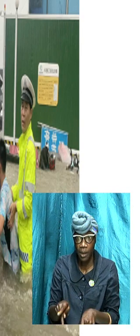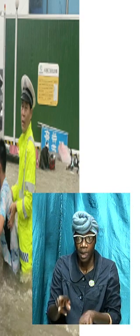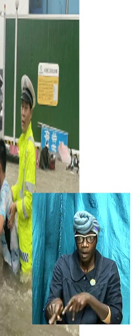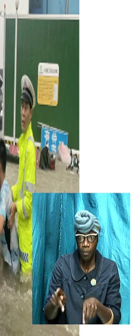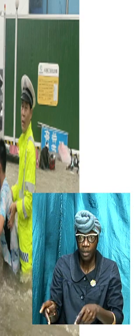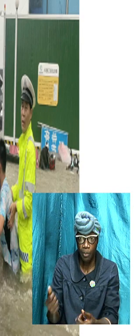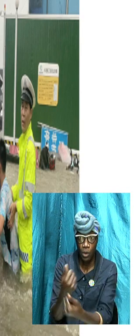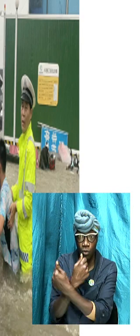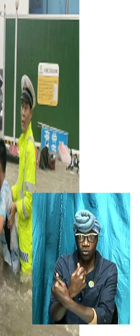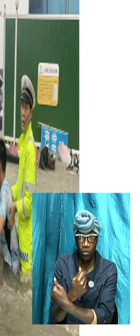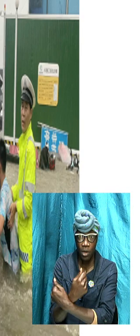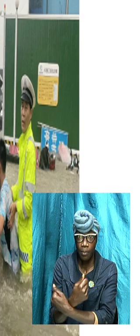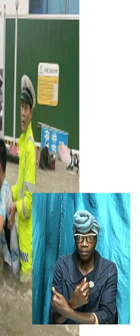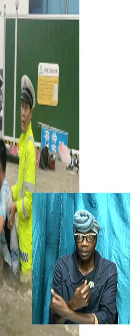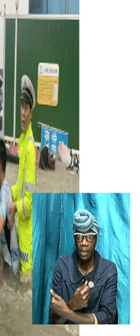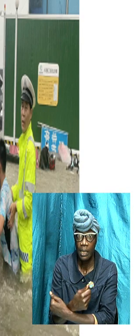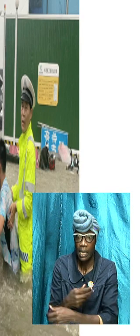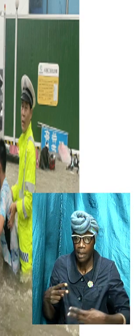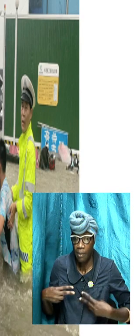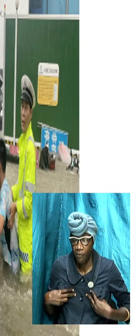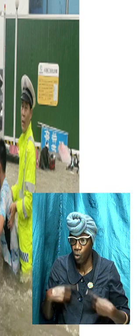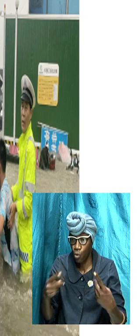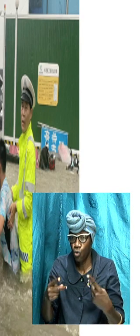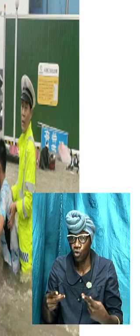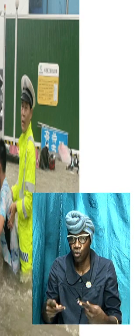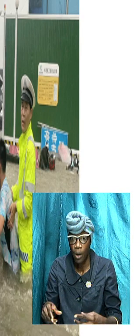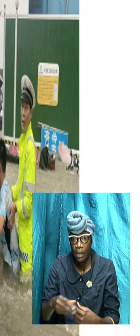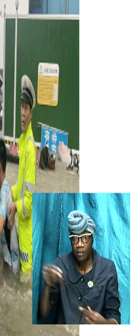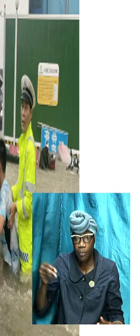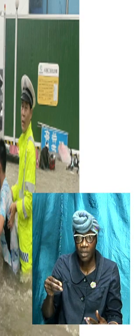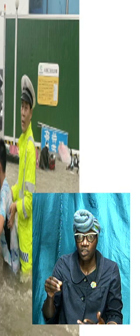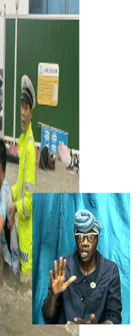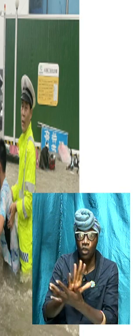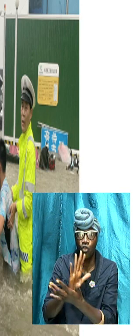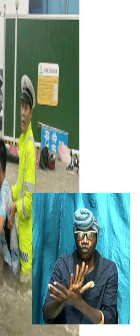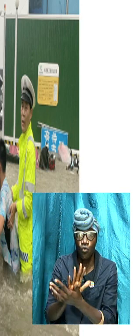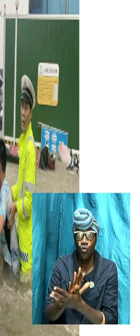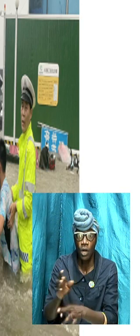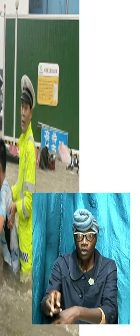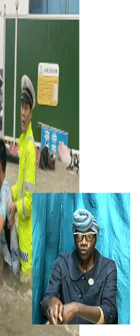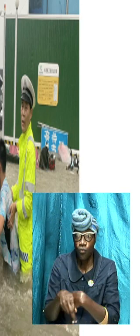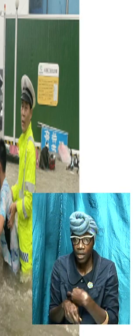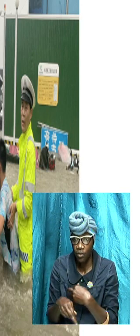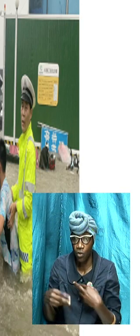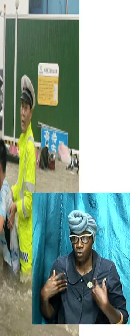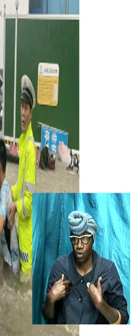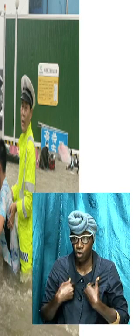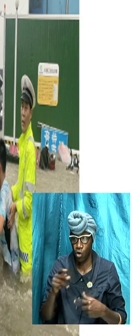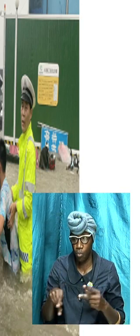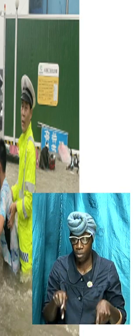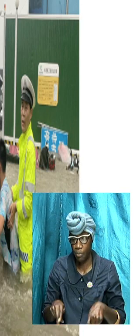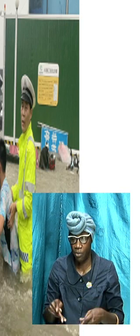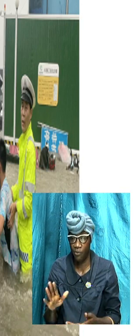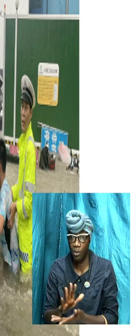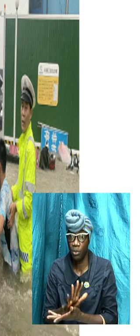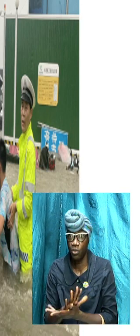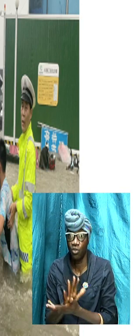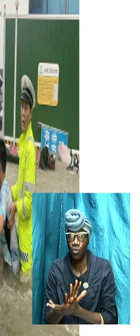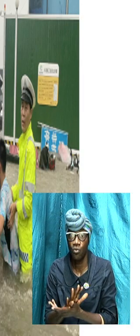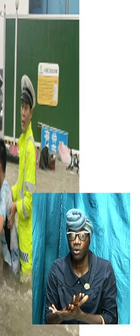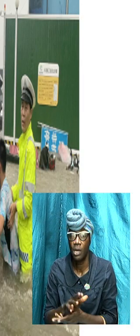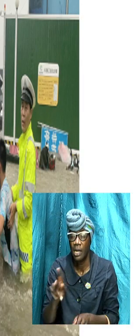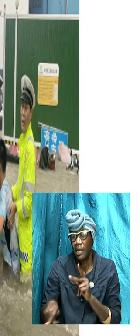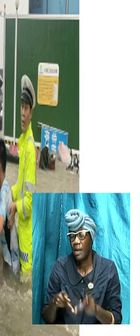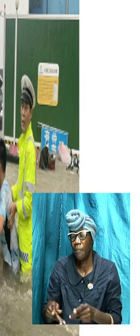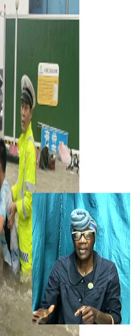cases, I think they had to go to a particular school to rescue some young people from the school. The overview, the place is